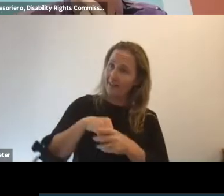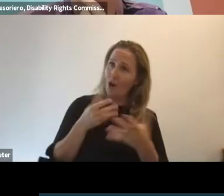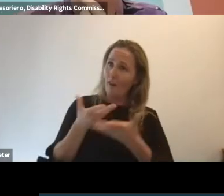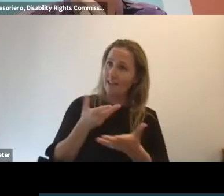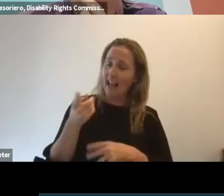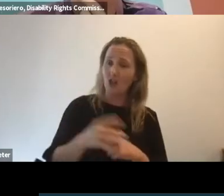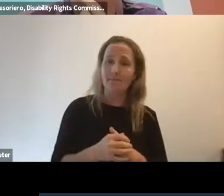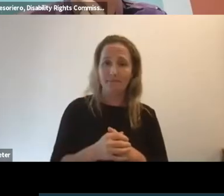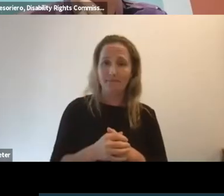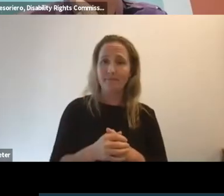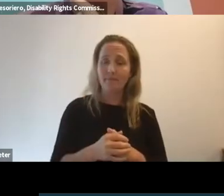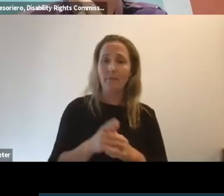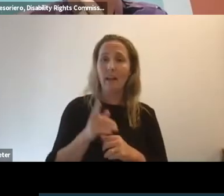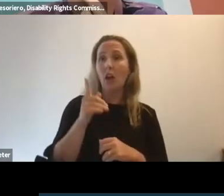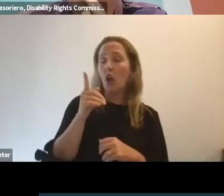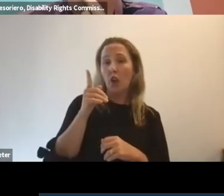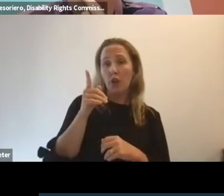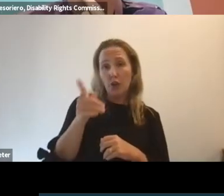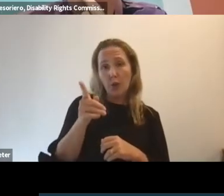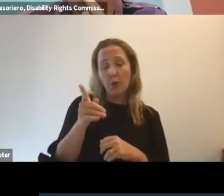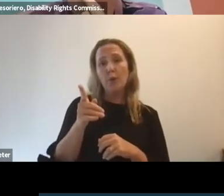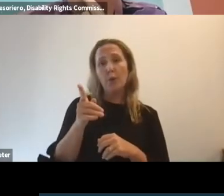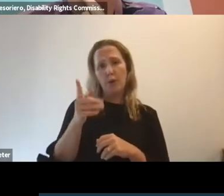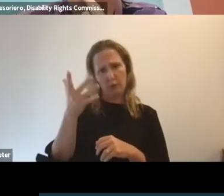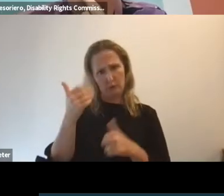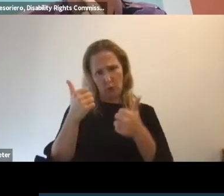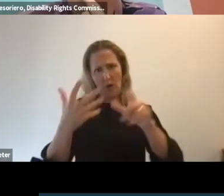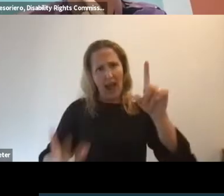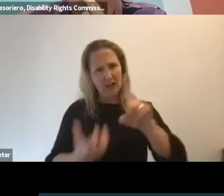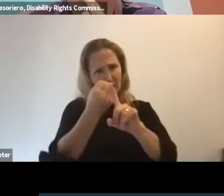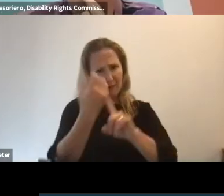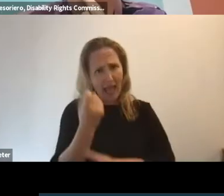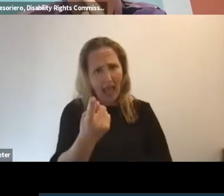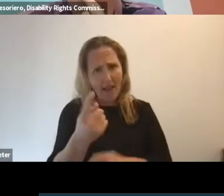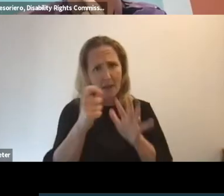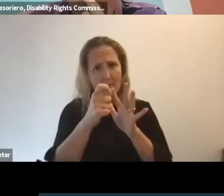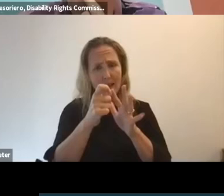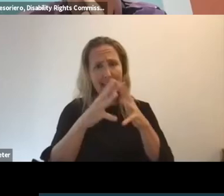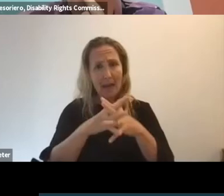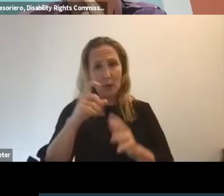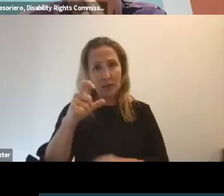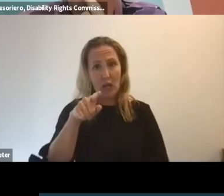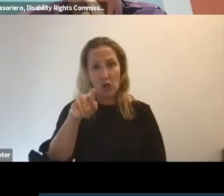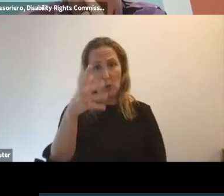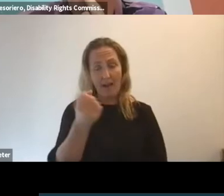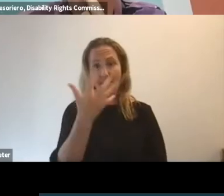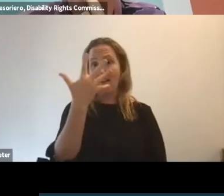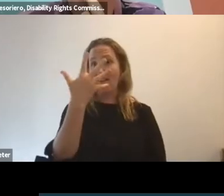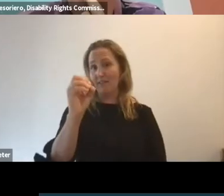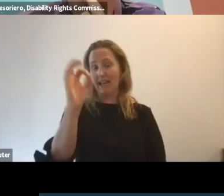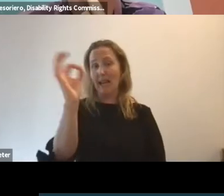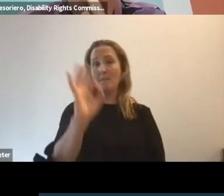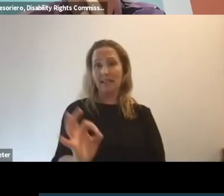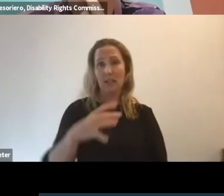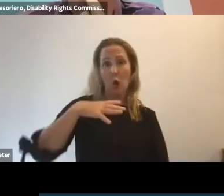You've achieved something extraordinary which at PwC, which is 50-50% women and men at